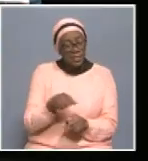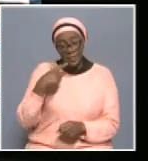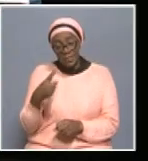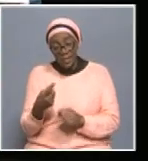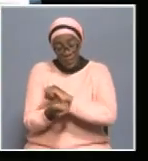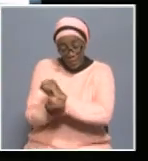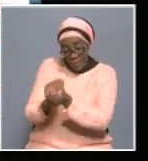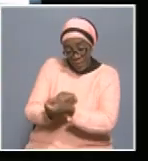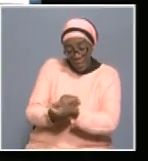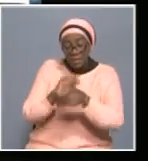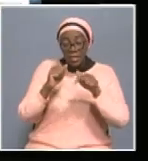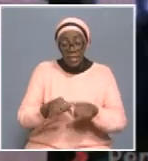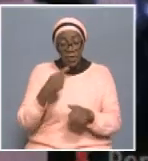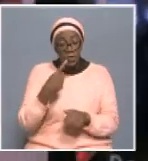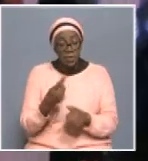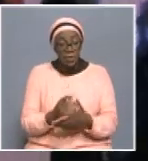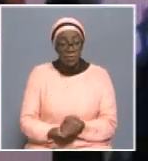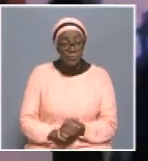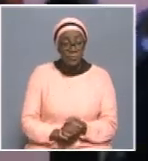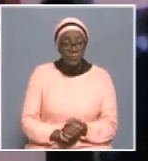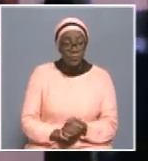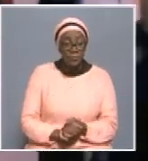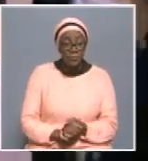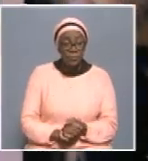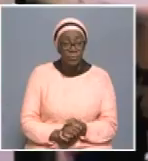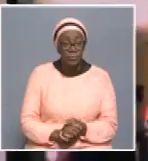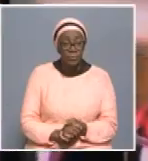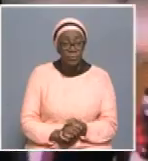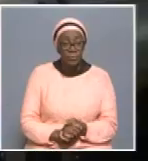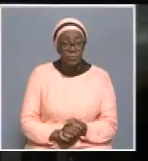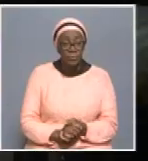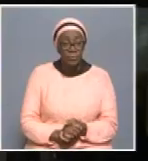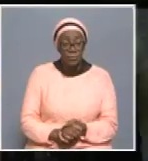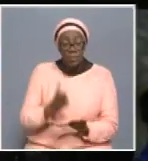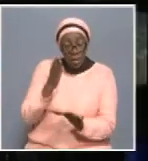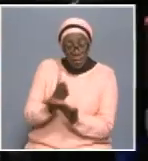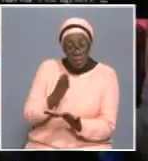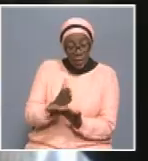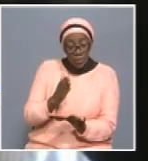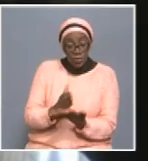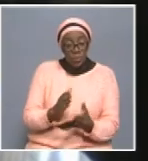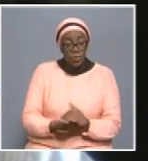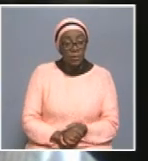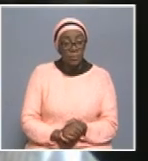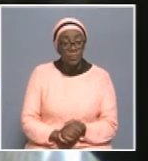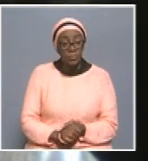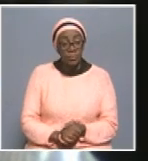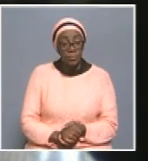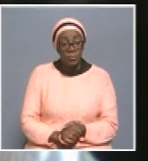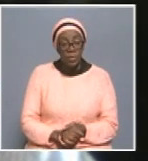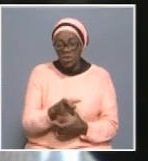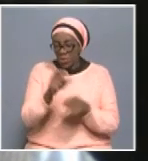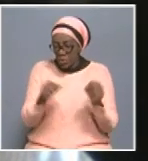states. Probably that's why they saw the need to bring in those amendments. But really, for practical purposes, you would have